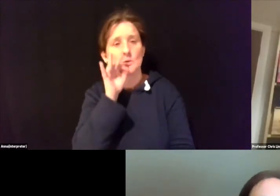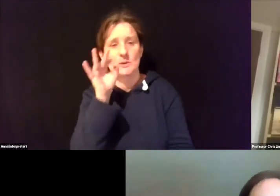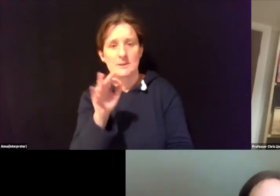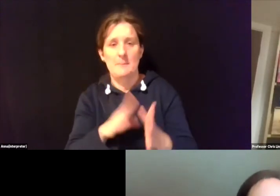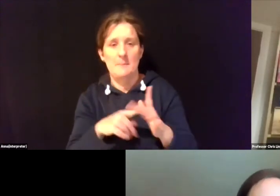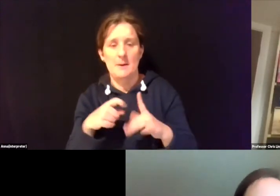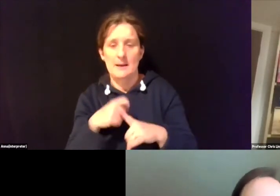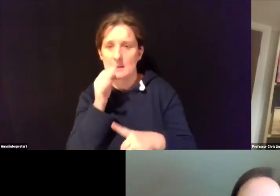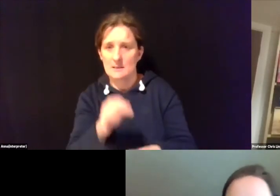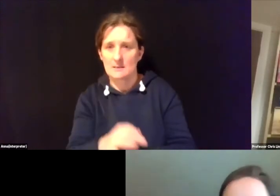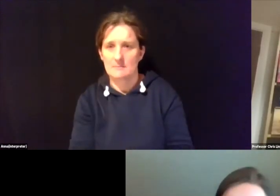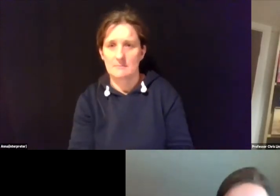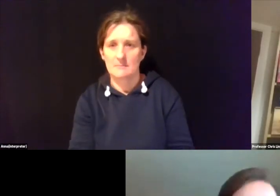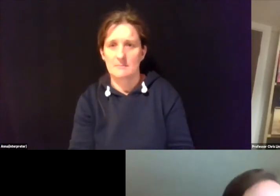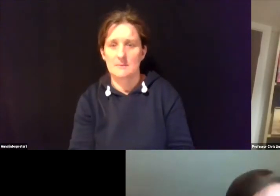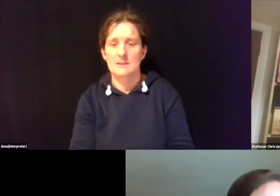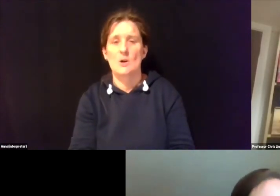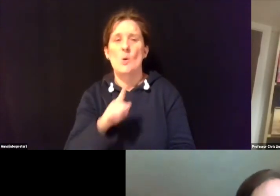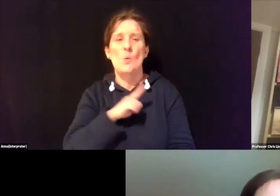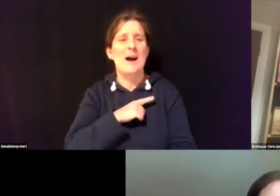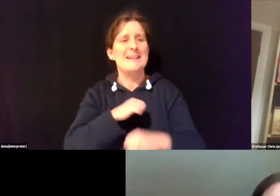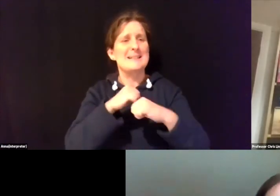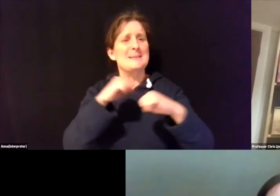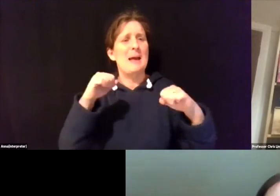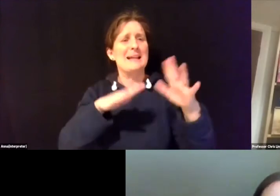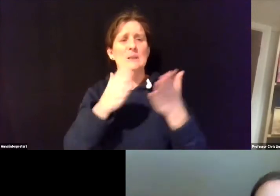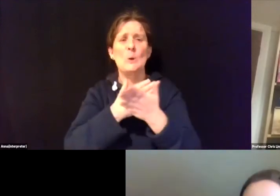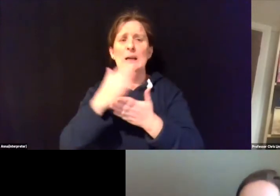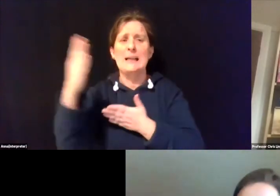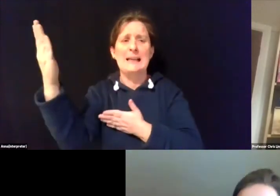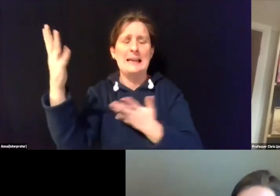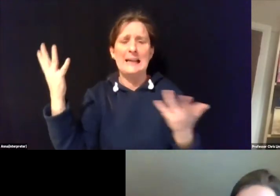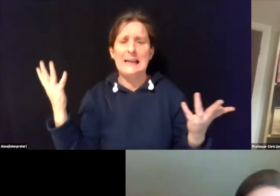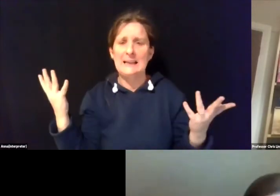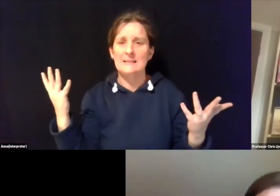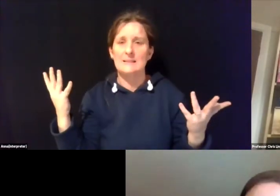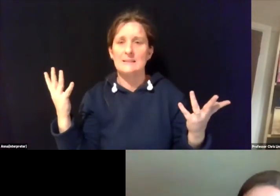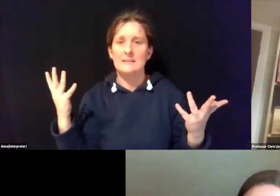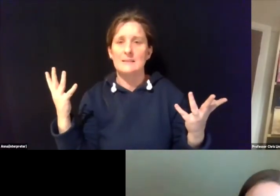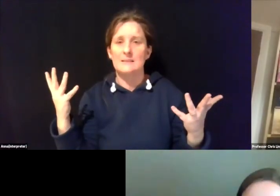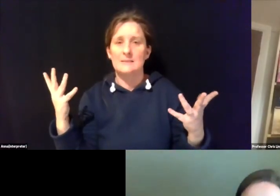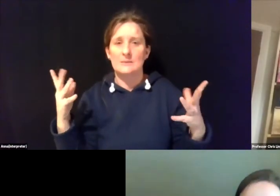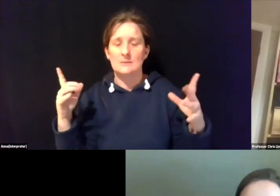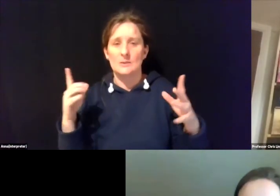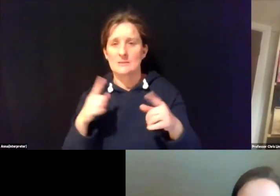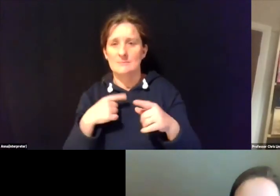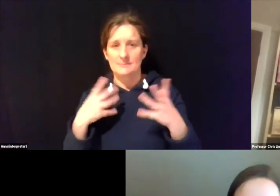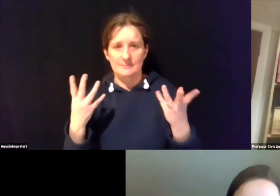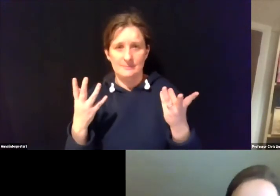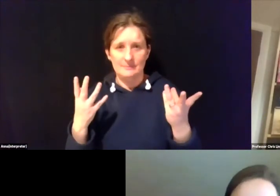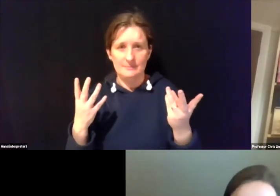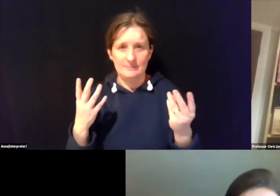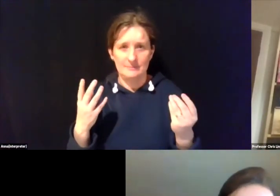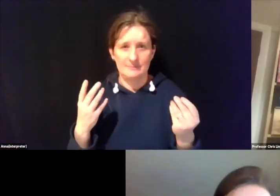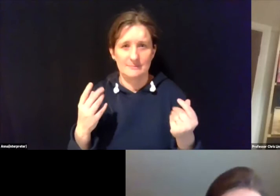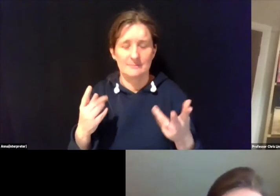asked, why is space so clean? And how is all the gas and dust in planets and stars? So that,